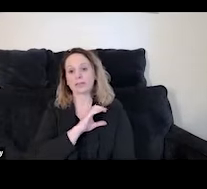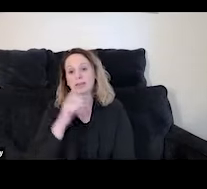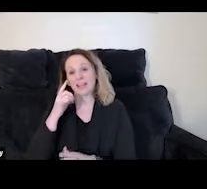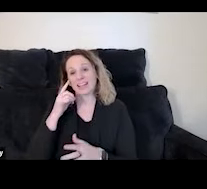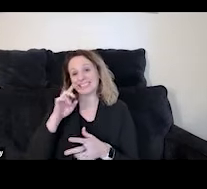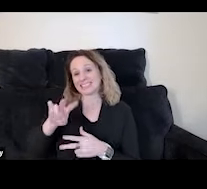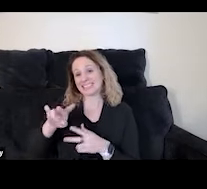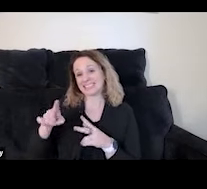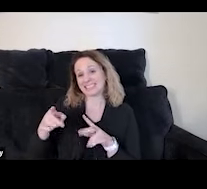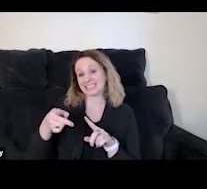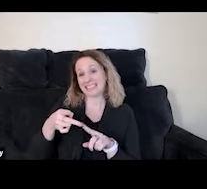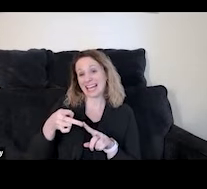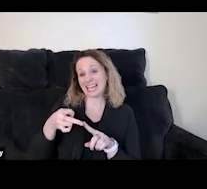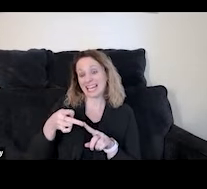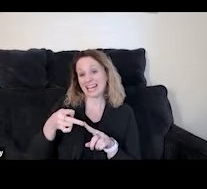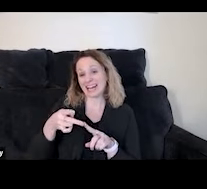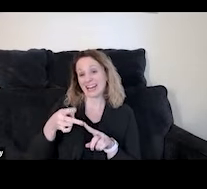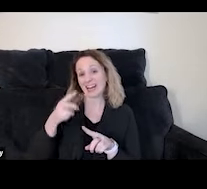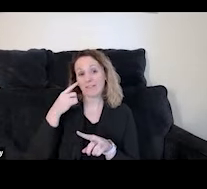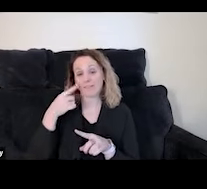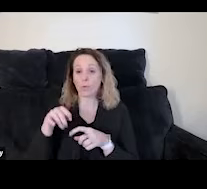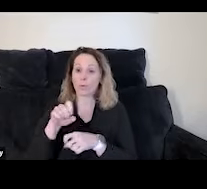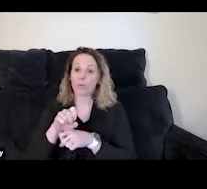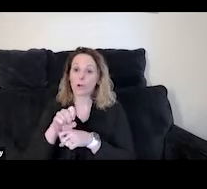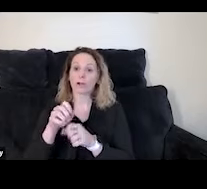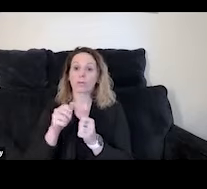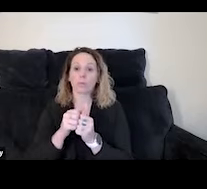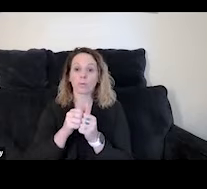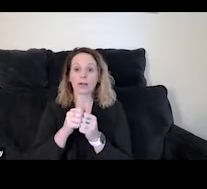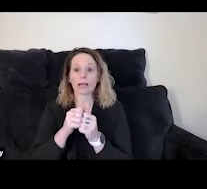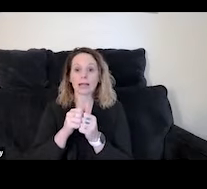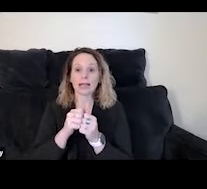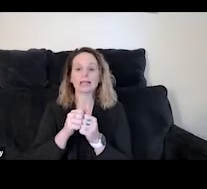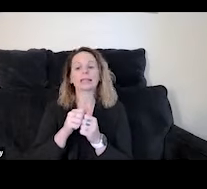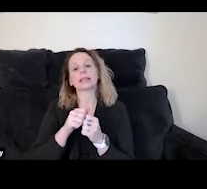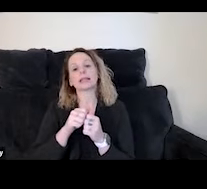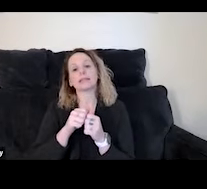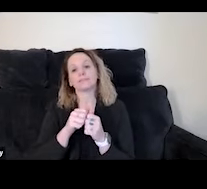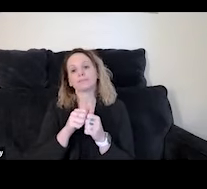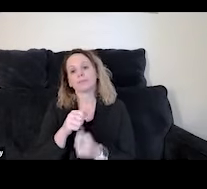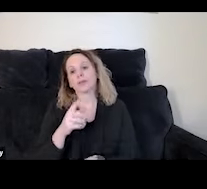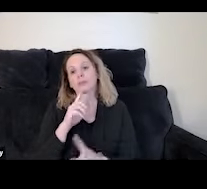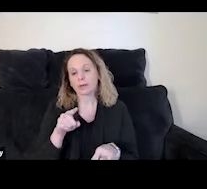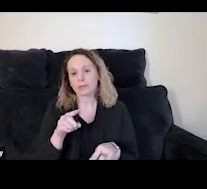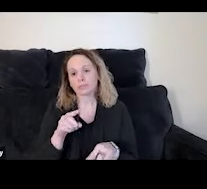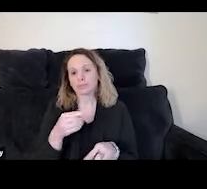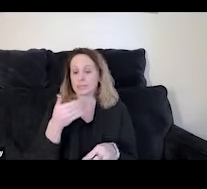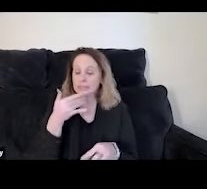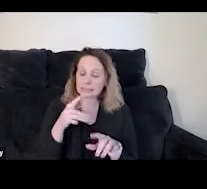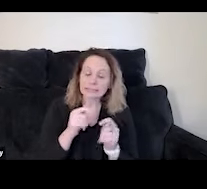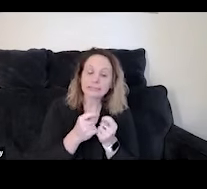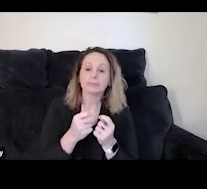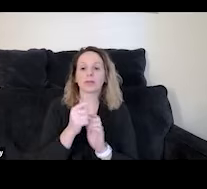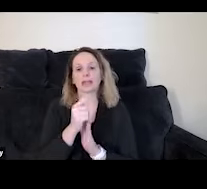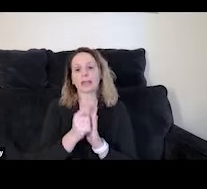secondary mechanism when it comes to the work for mobile response and stabilization. The teams have good relationships with local law enforcement.